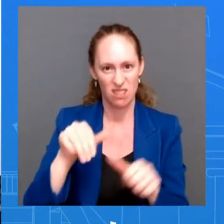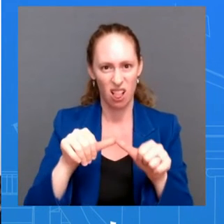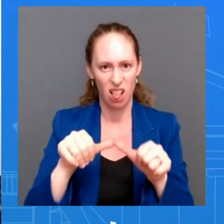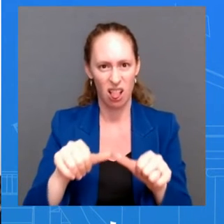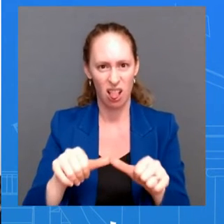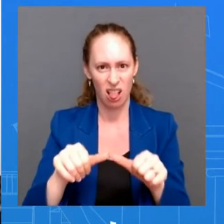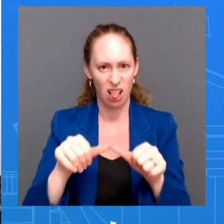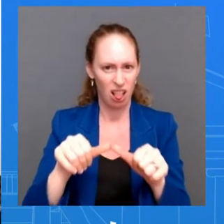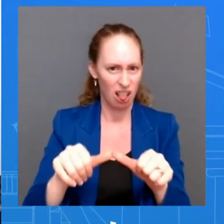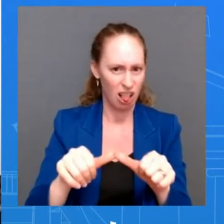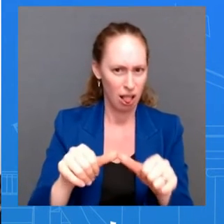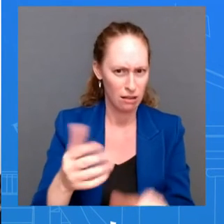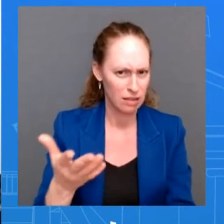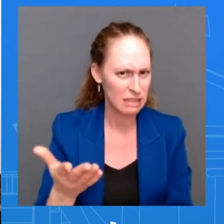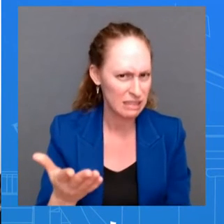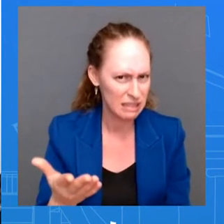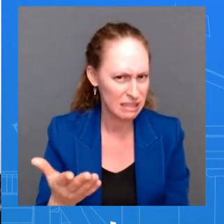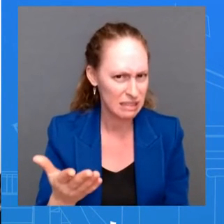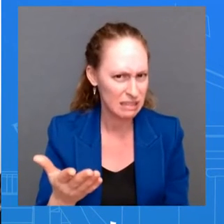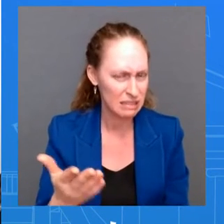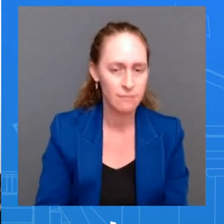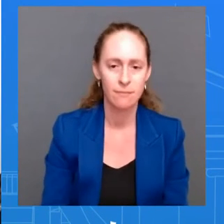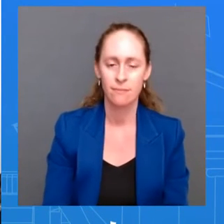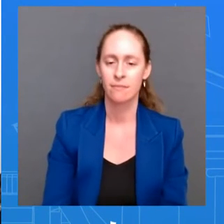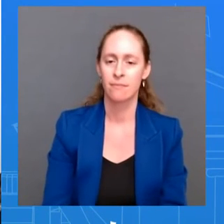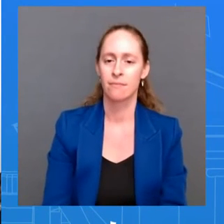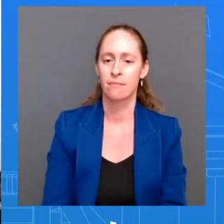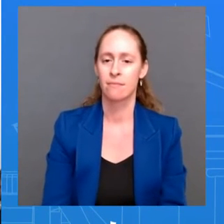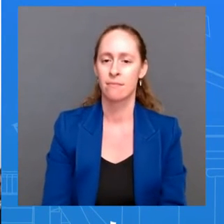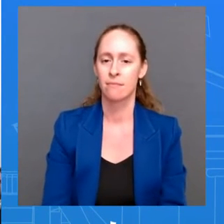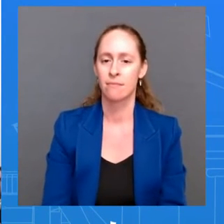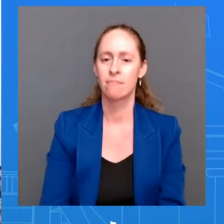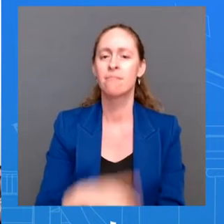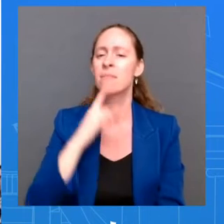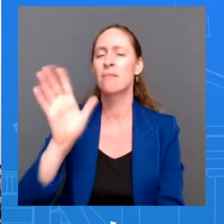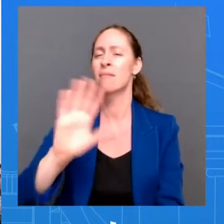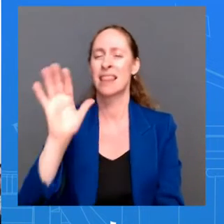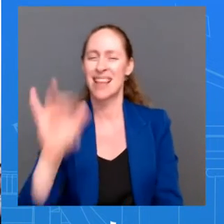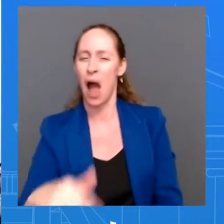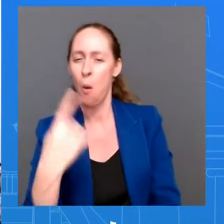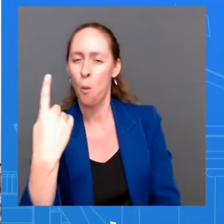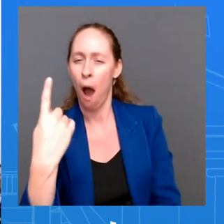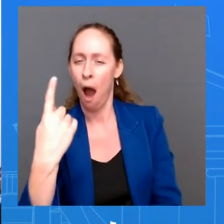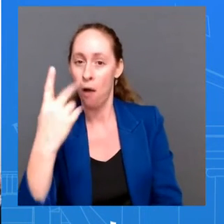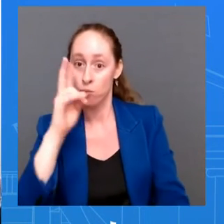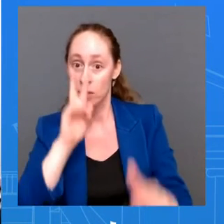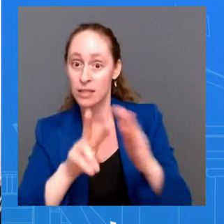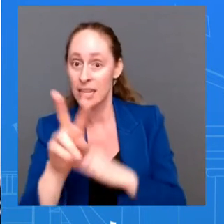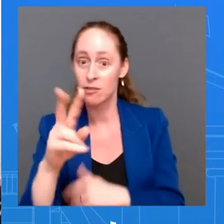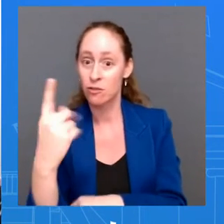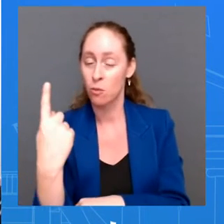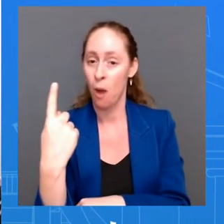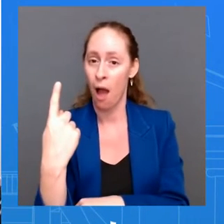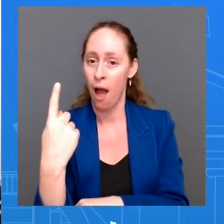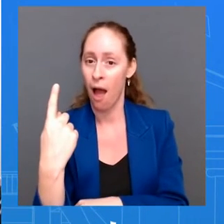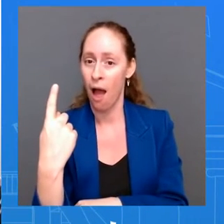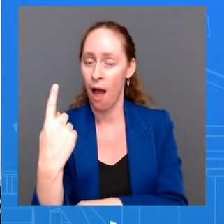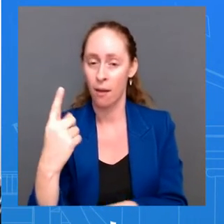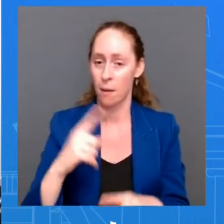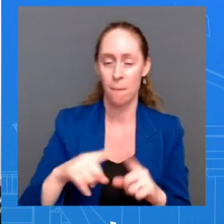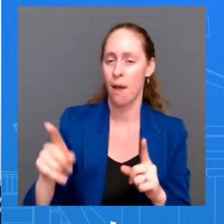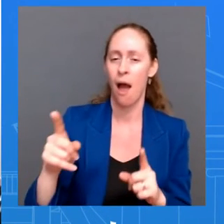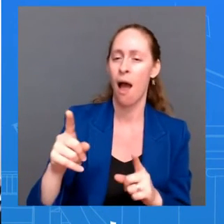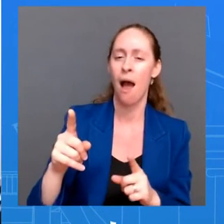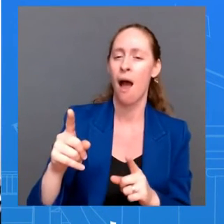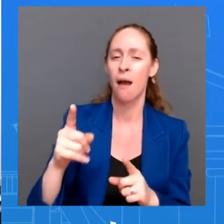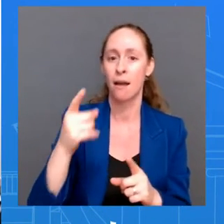to guide his support or opposition to previous pieces of legislation. So I'm just curious if there's any